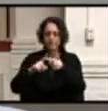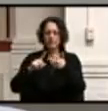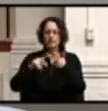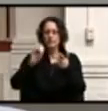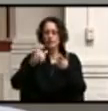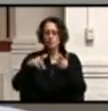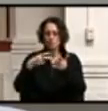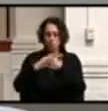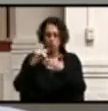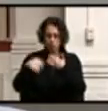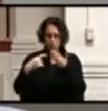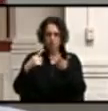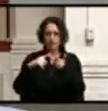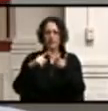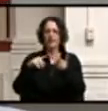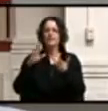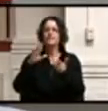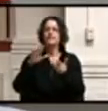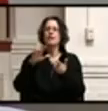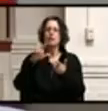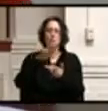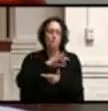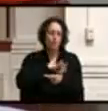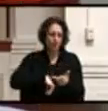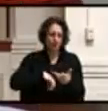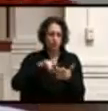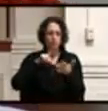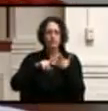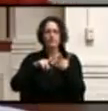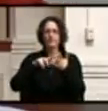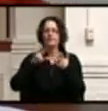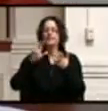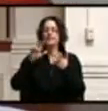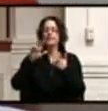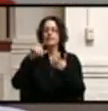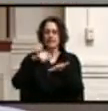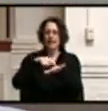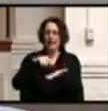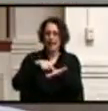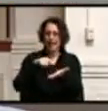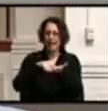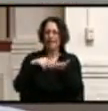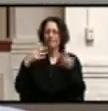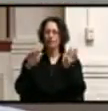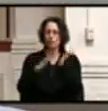debt, leases. So there's a whole variety of additional supplemental information